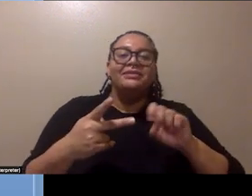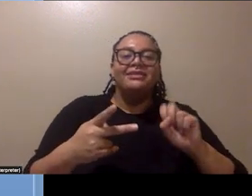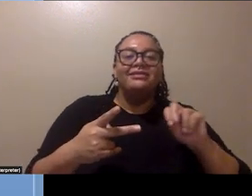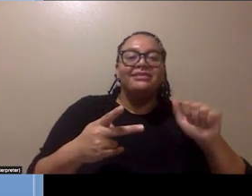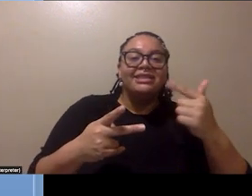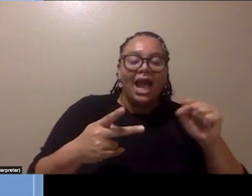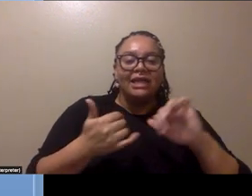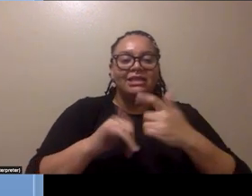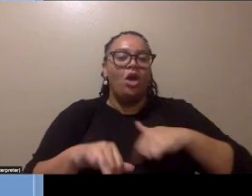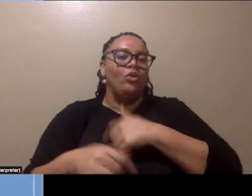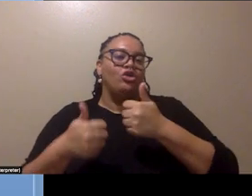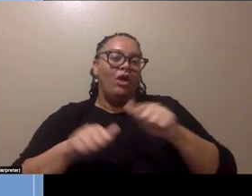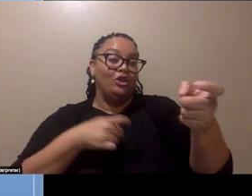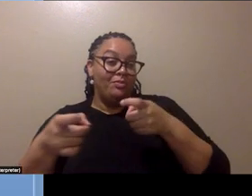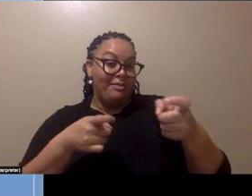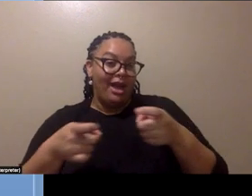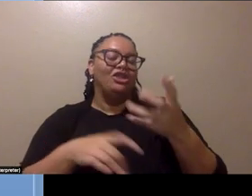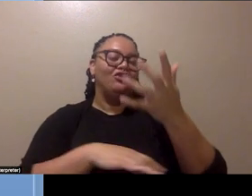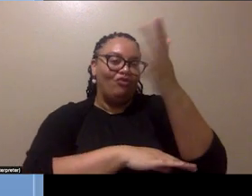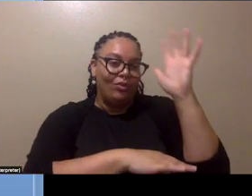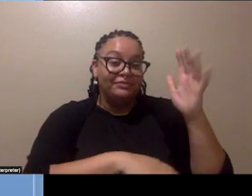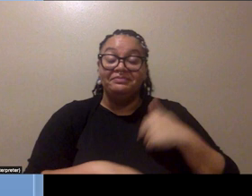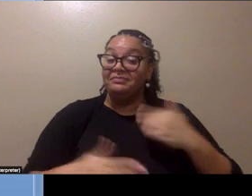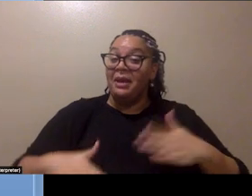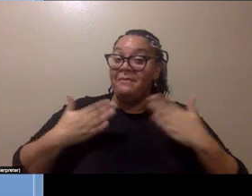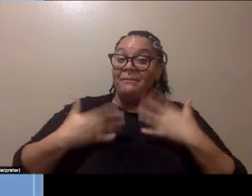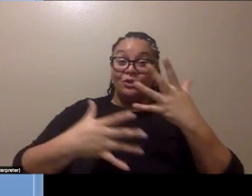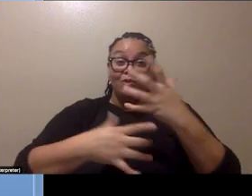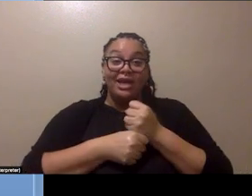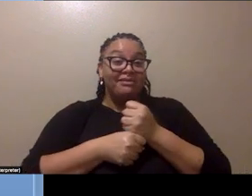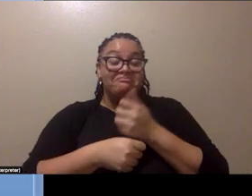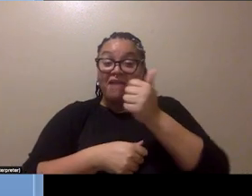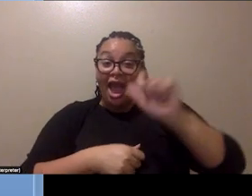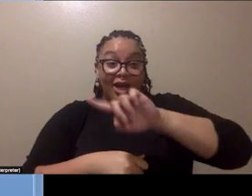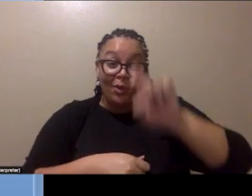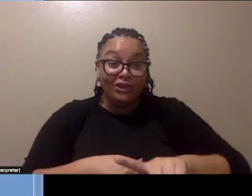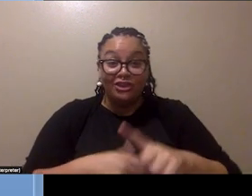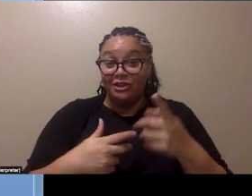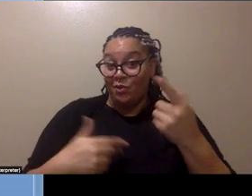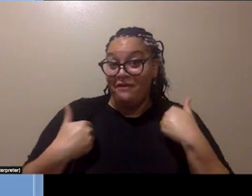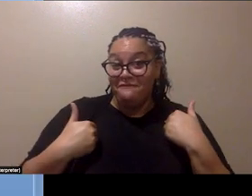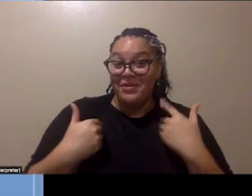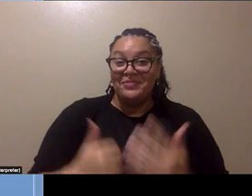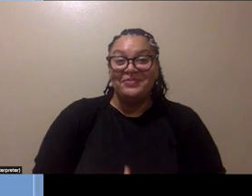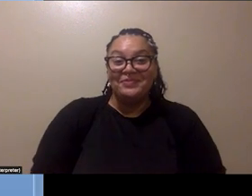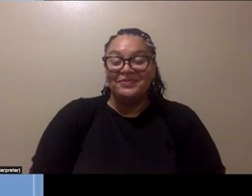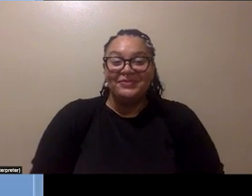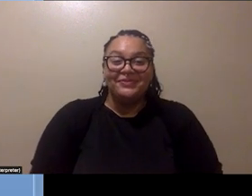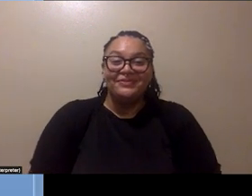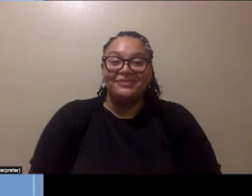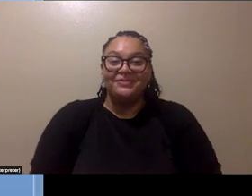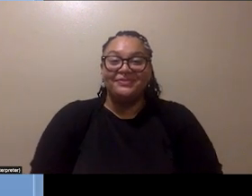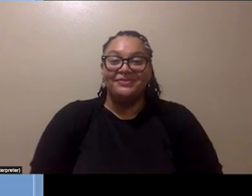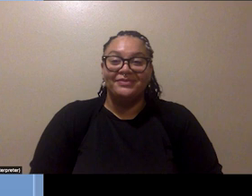snags and how we try to mitigate that in forested landscapes. And I'm happy to take any questions at this point.